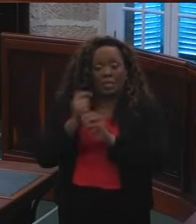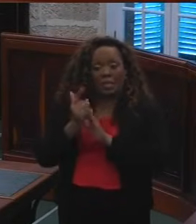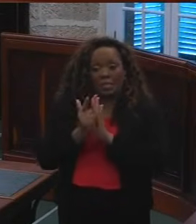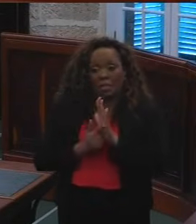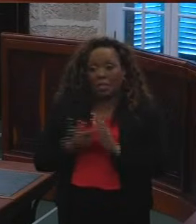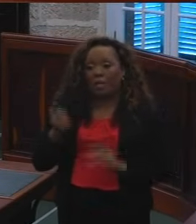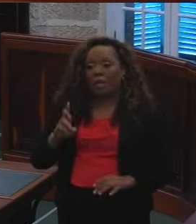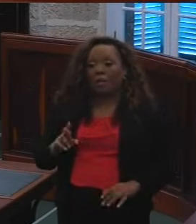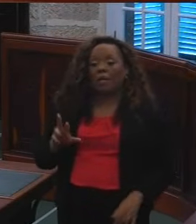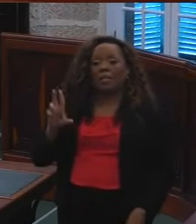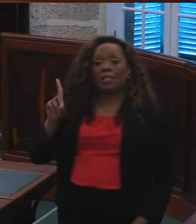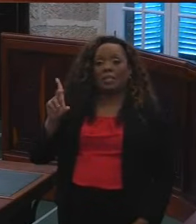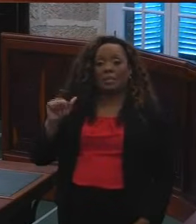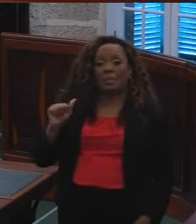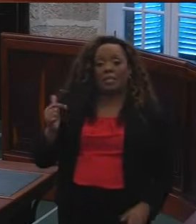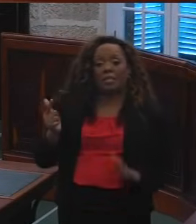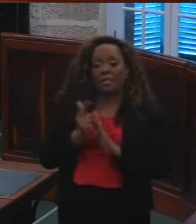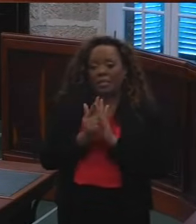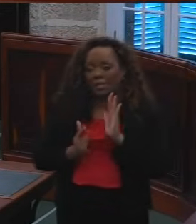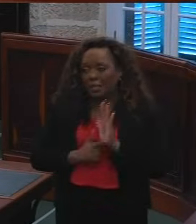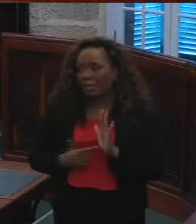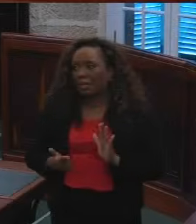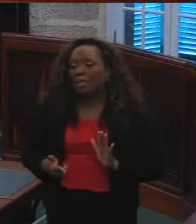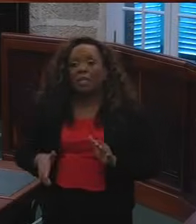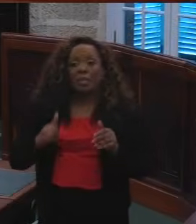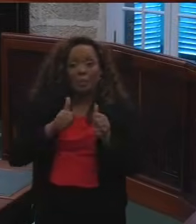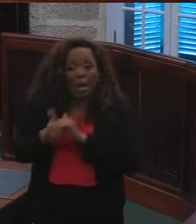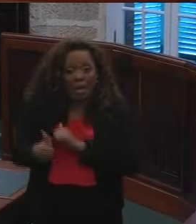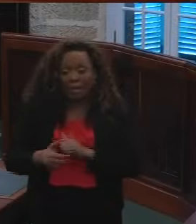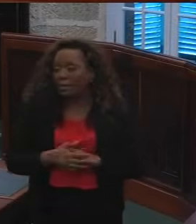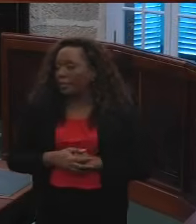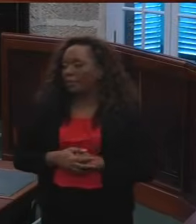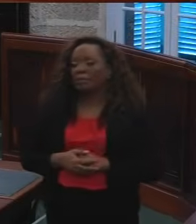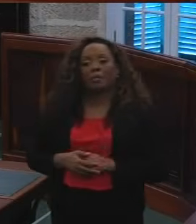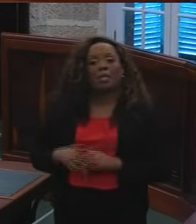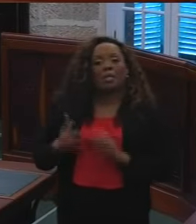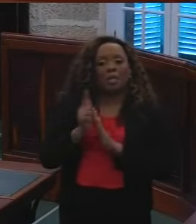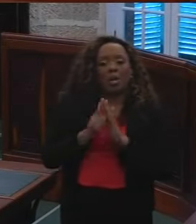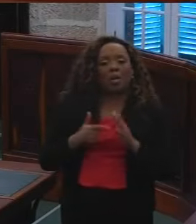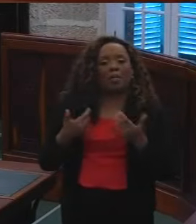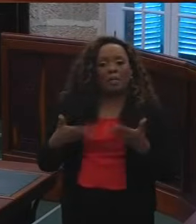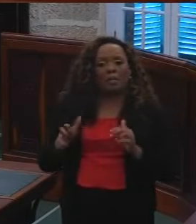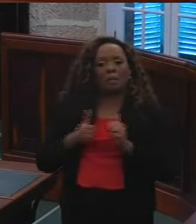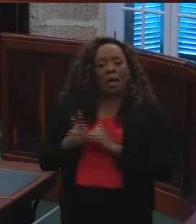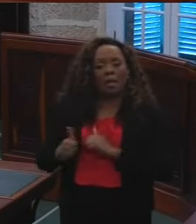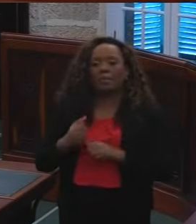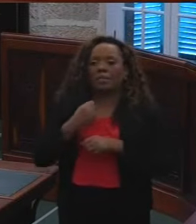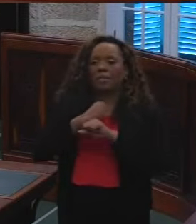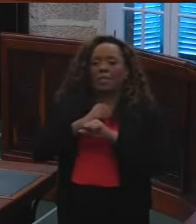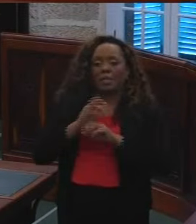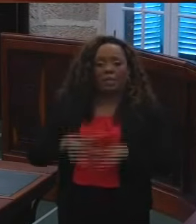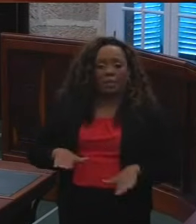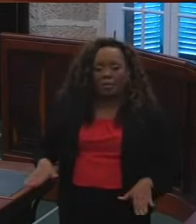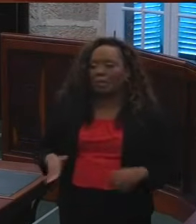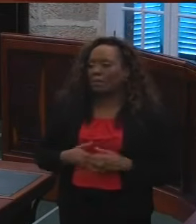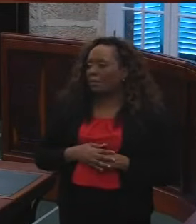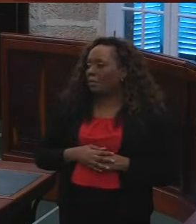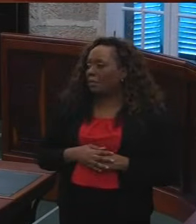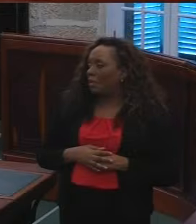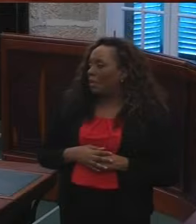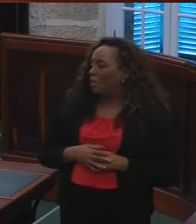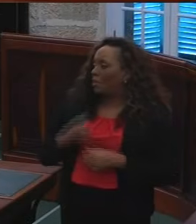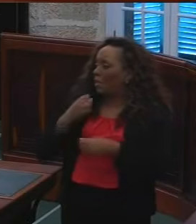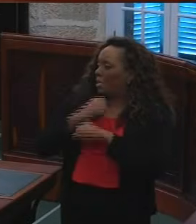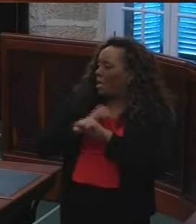They were passed in this parliament, and they're meant to be enforced, and they're meant to be used to protect the children of this country. They're meant to protect persons